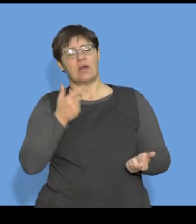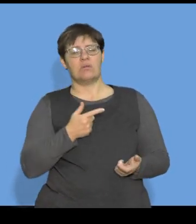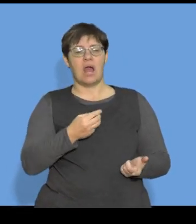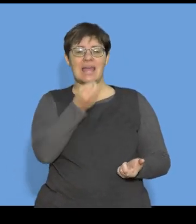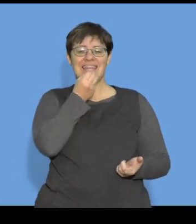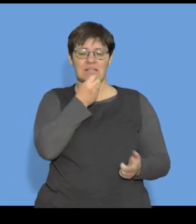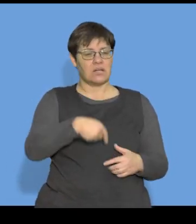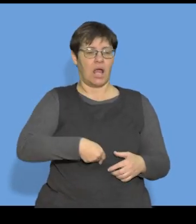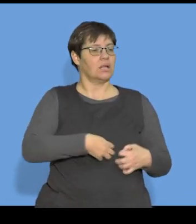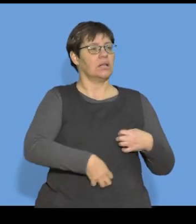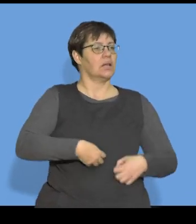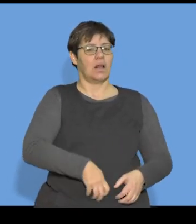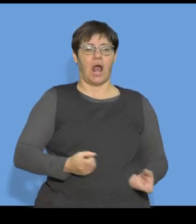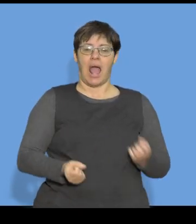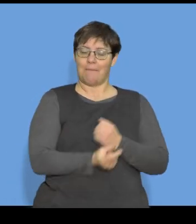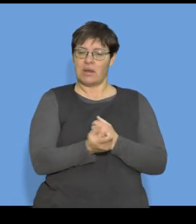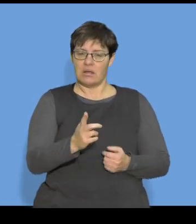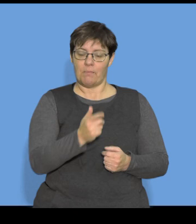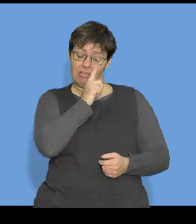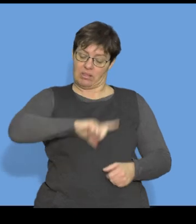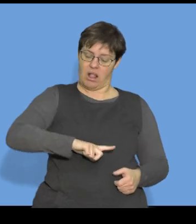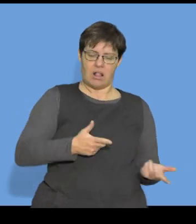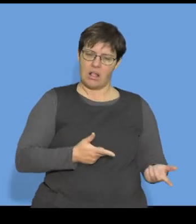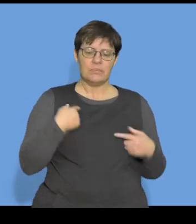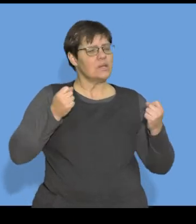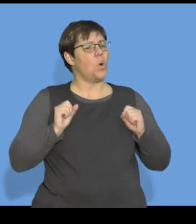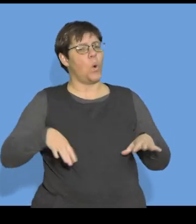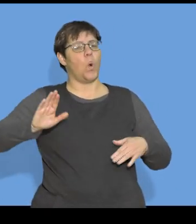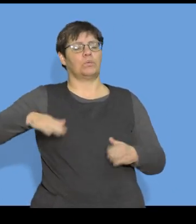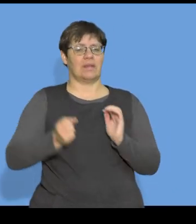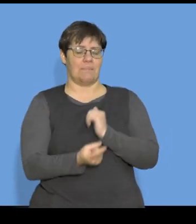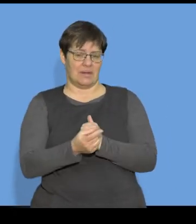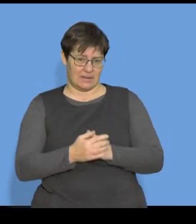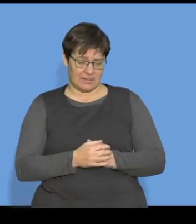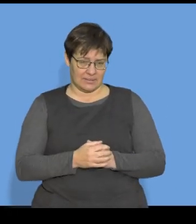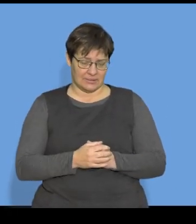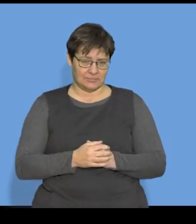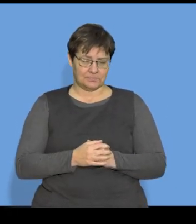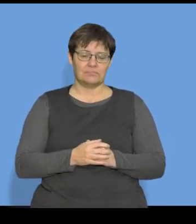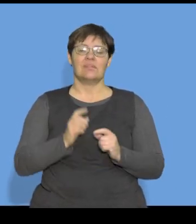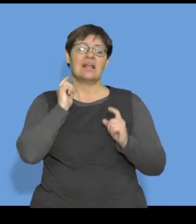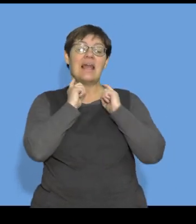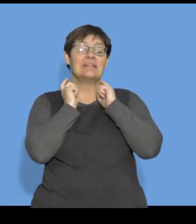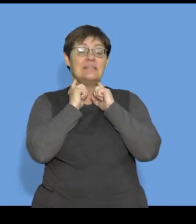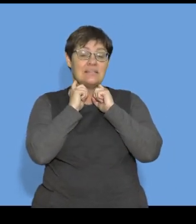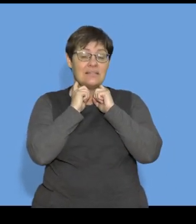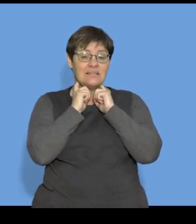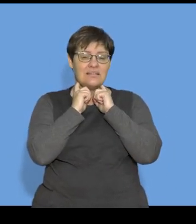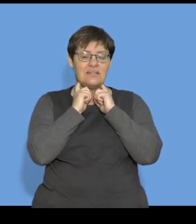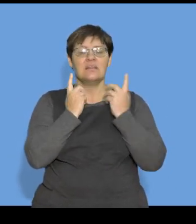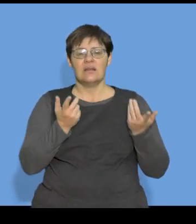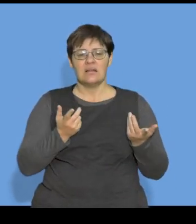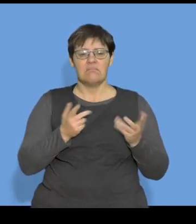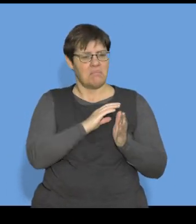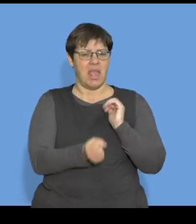your stomach to digest, but digestion takes place. And the secretion of the glands, we know now our glands, they